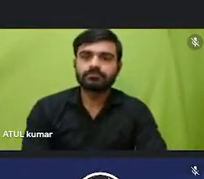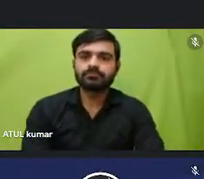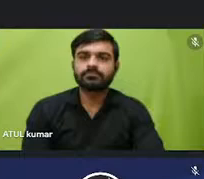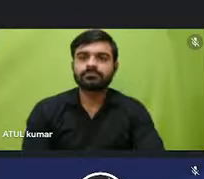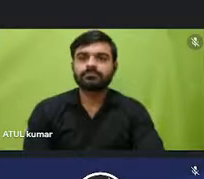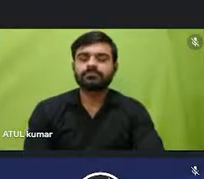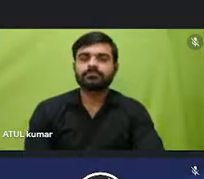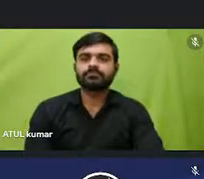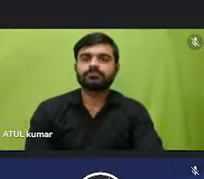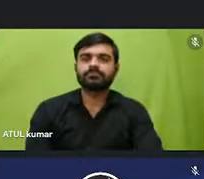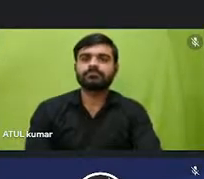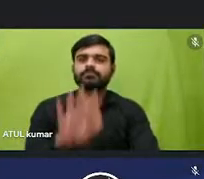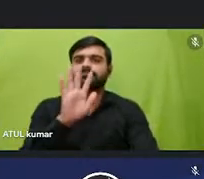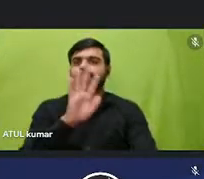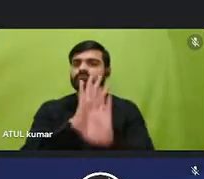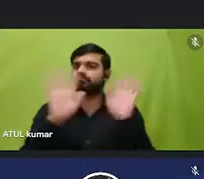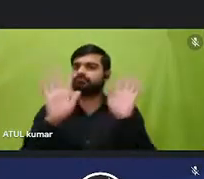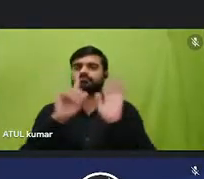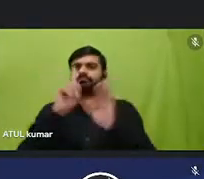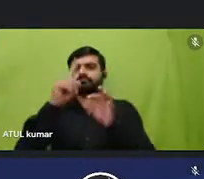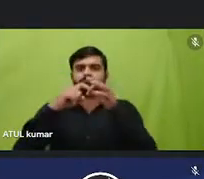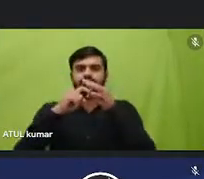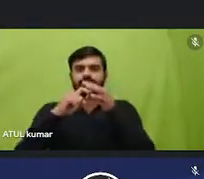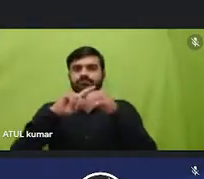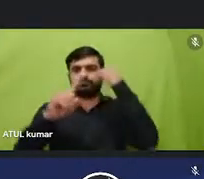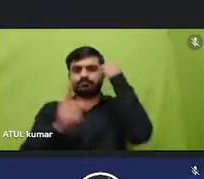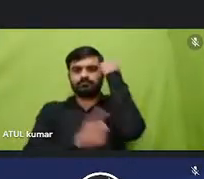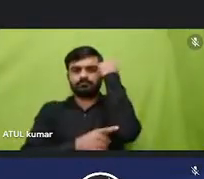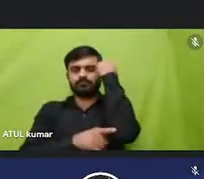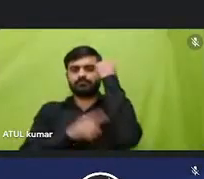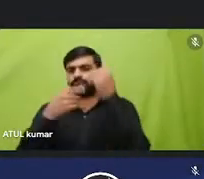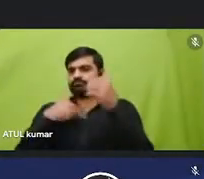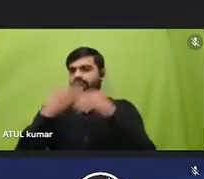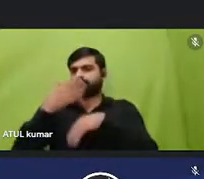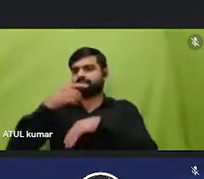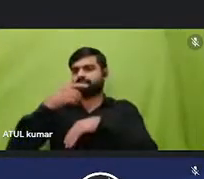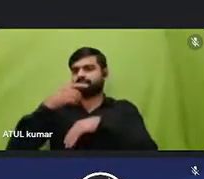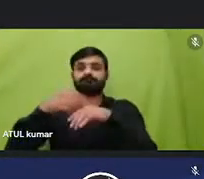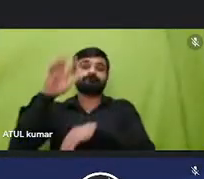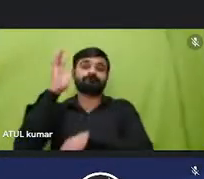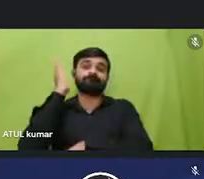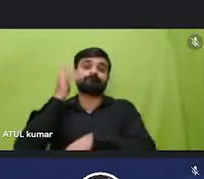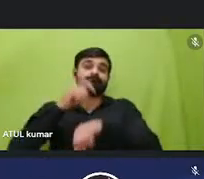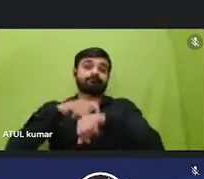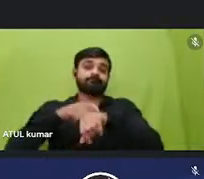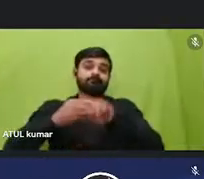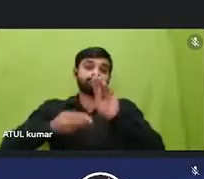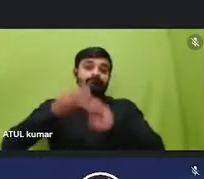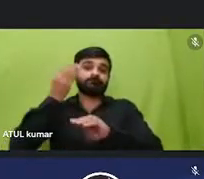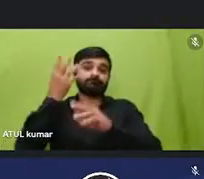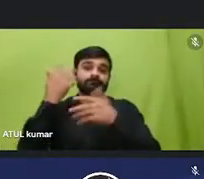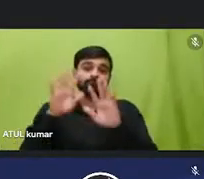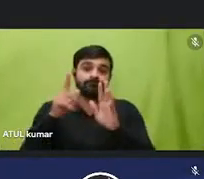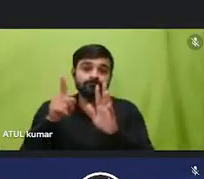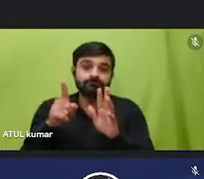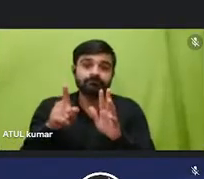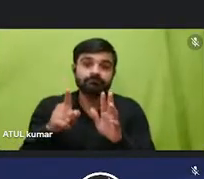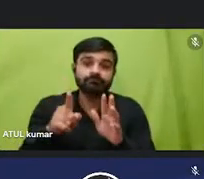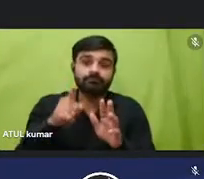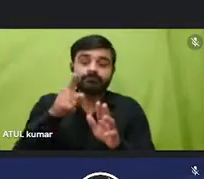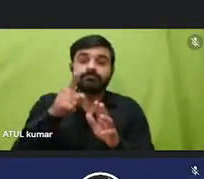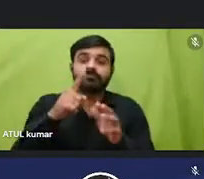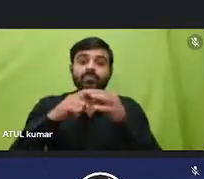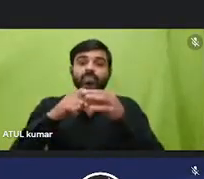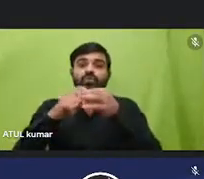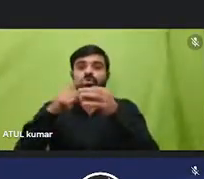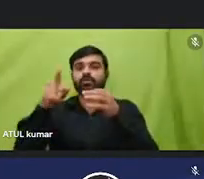So Benzi, I think we can take this question as last because we're running out of time. Okay. So Bishop Joshi's